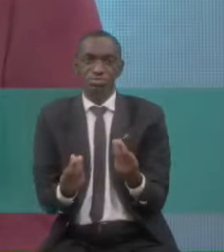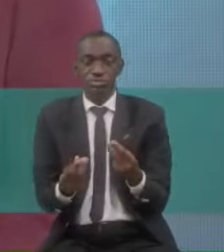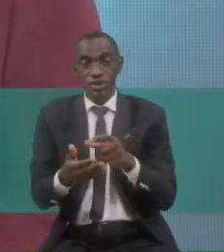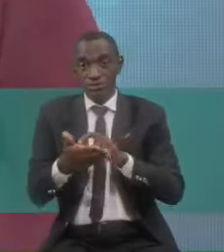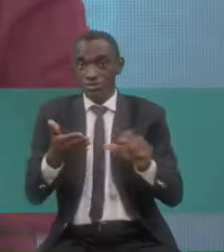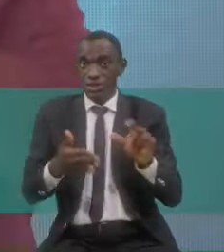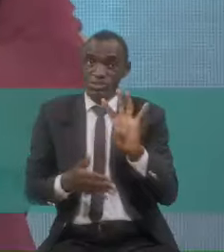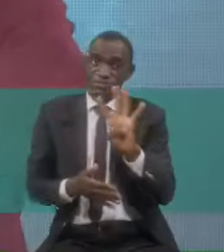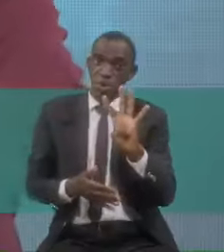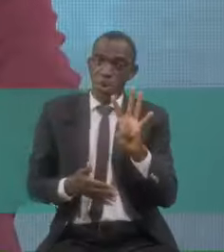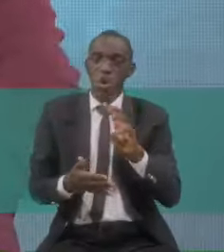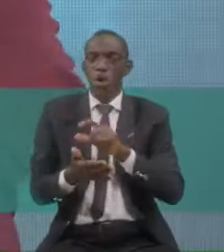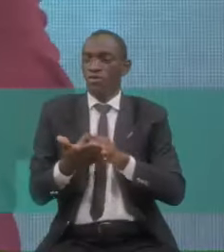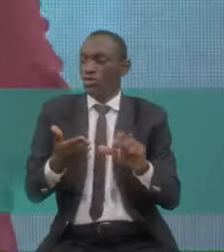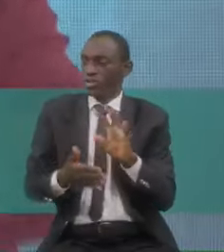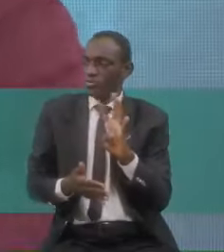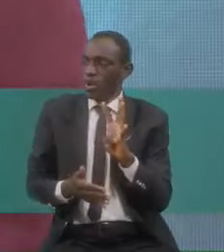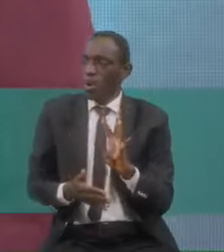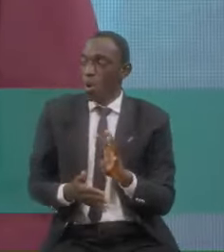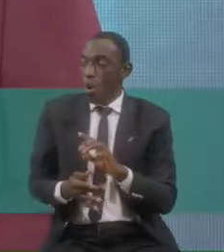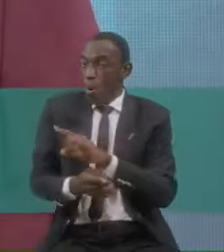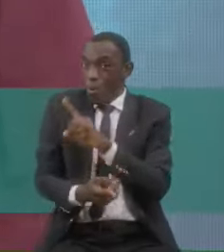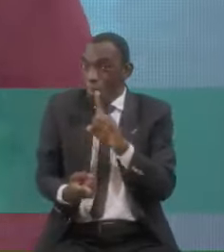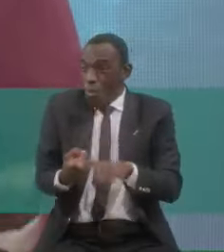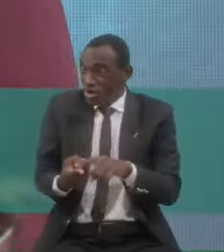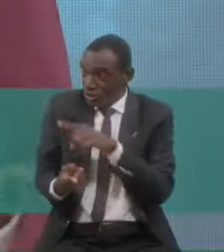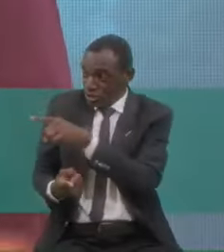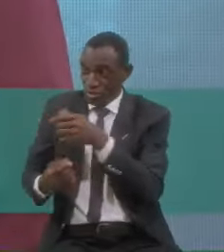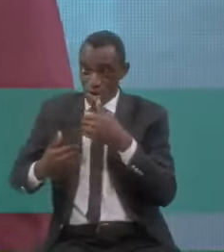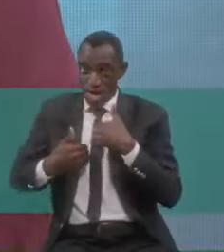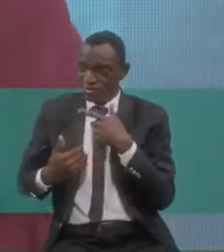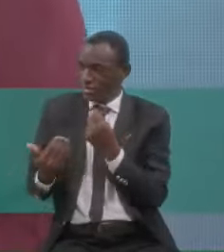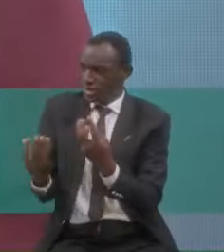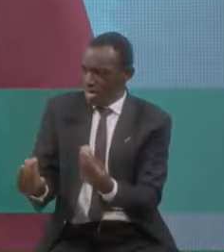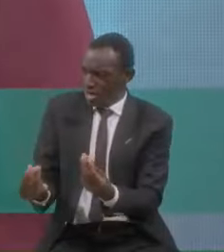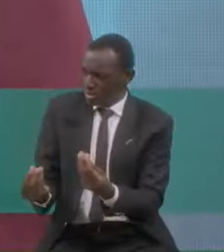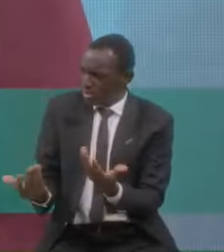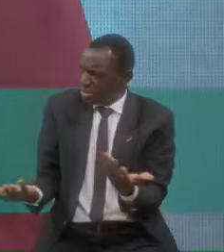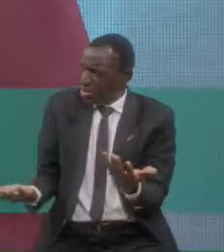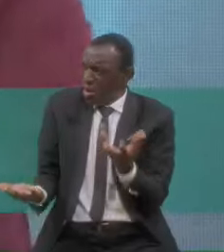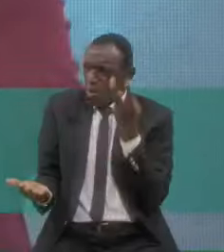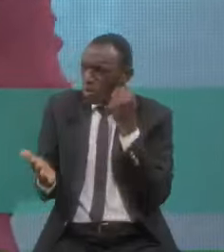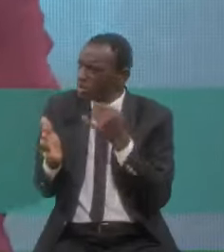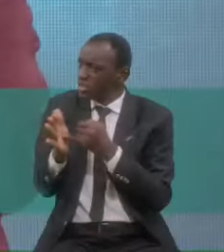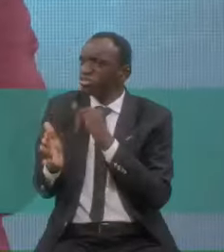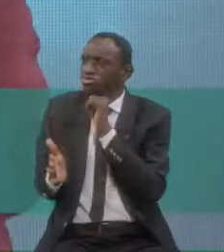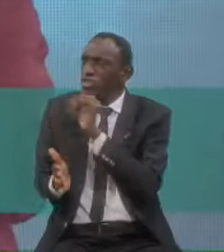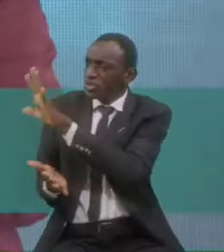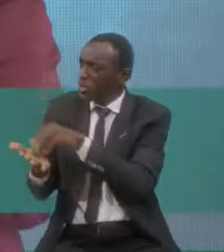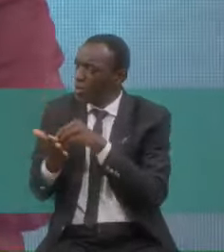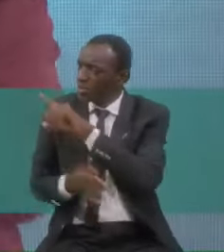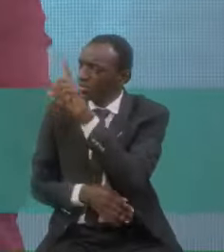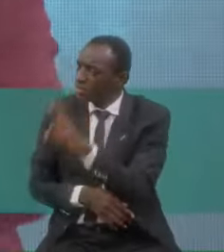In verse 4, whilst it remained, was it not thine own? And